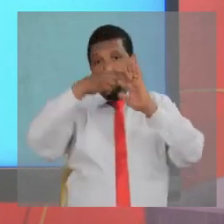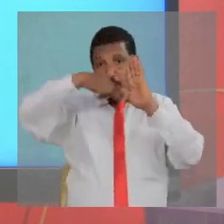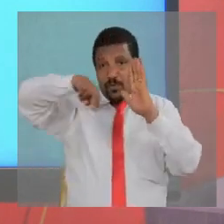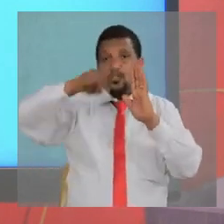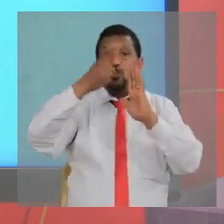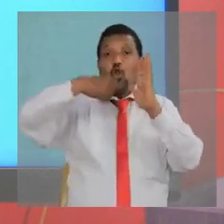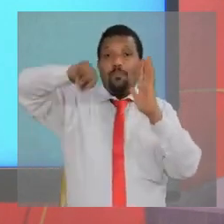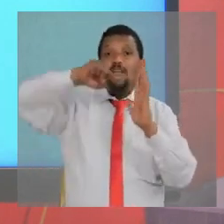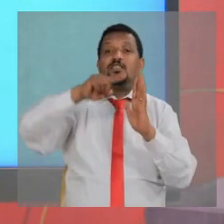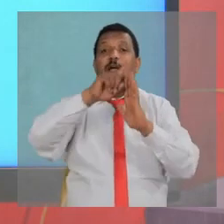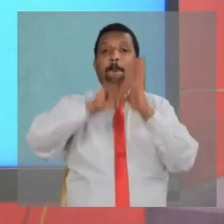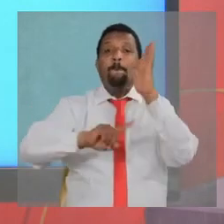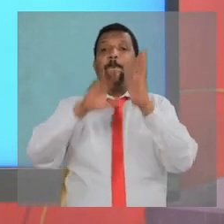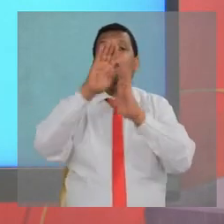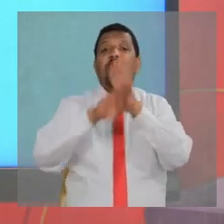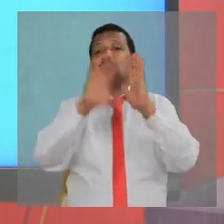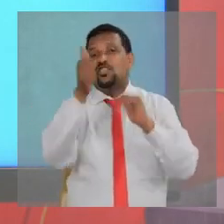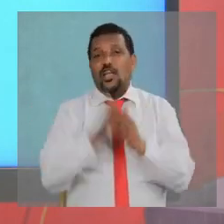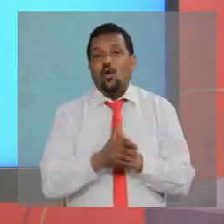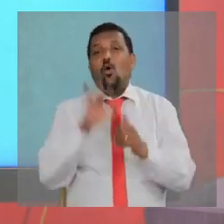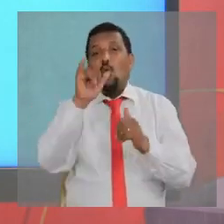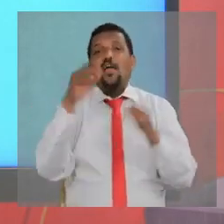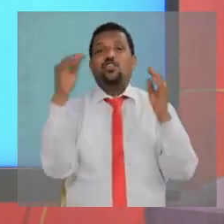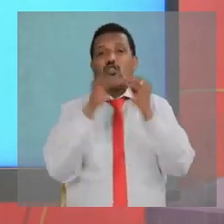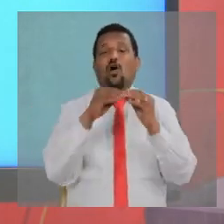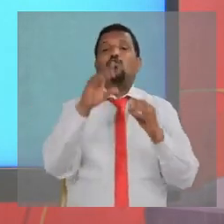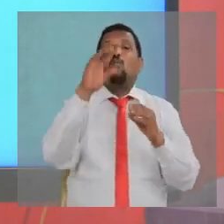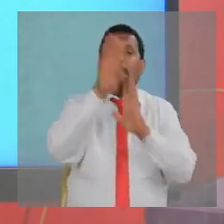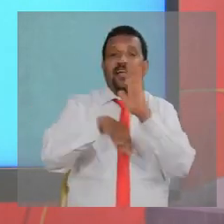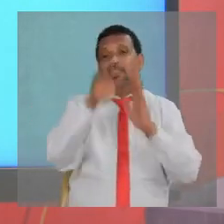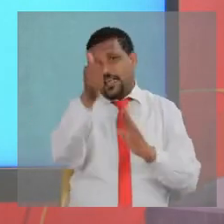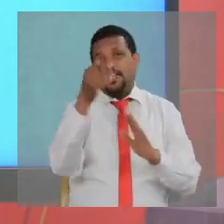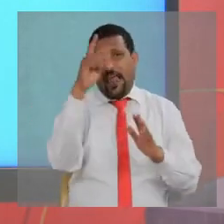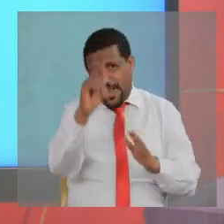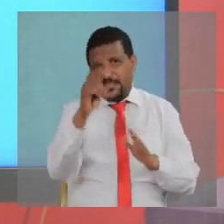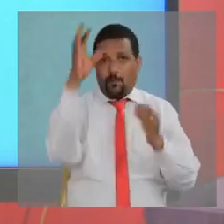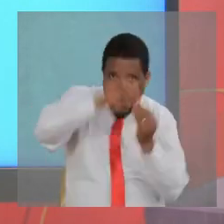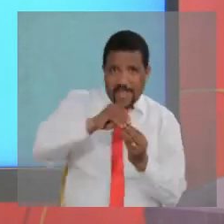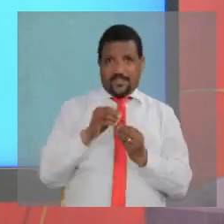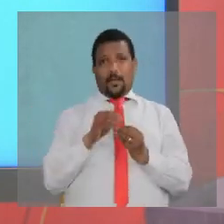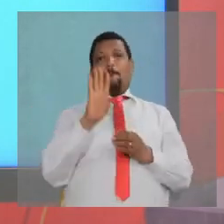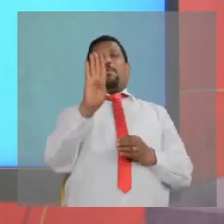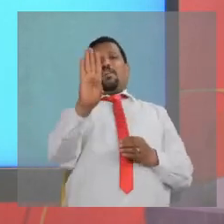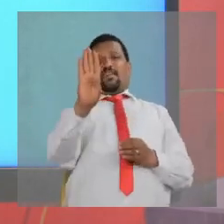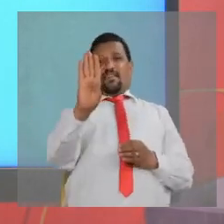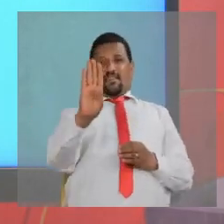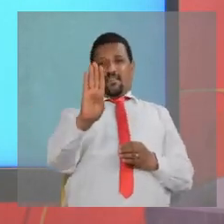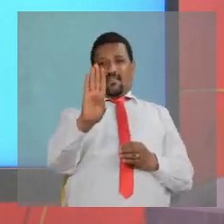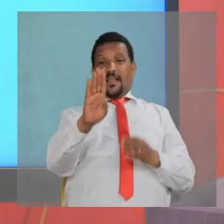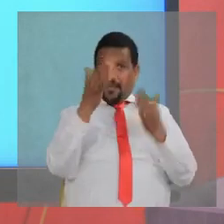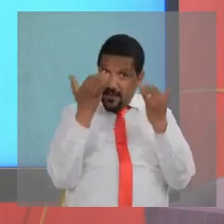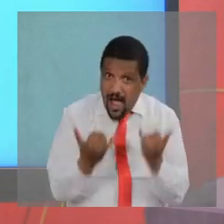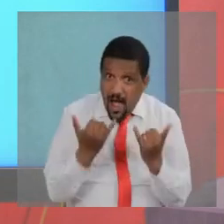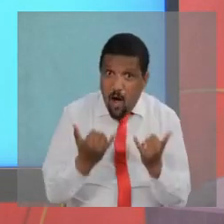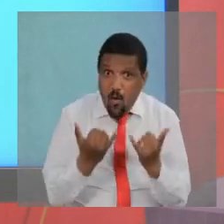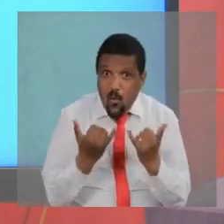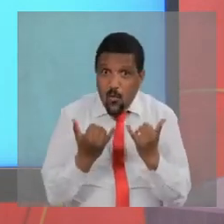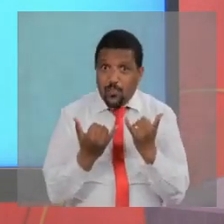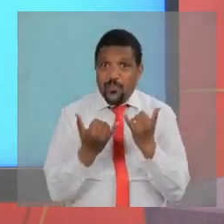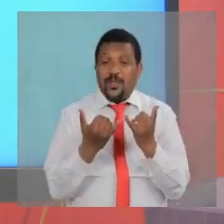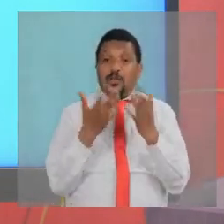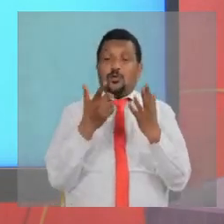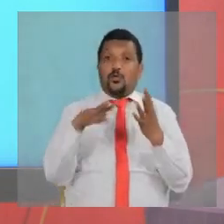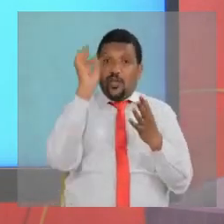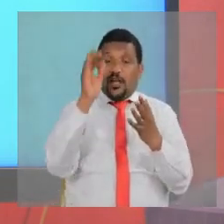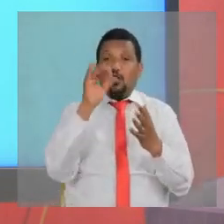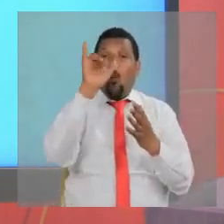minus 10, y is equal to minus 10 x plus b. Now in order to